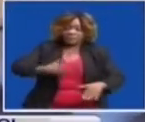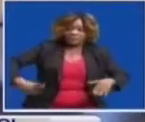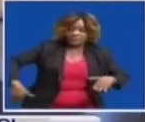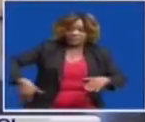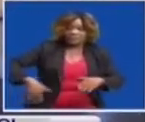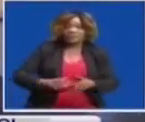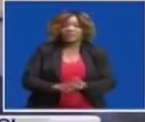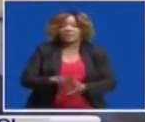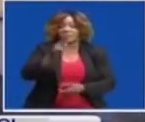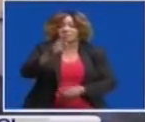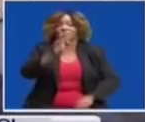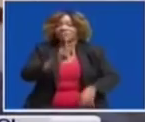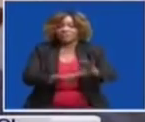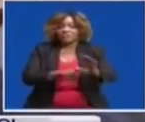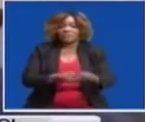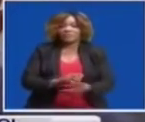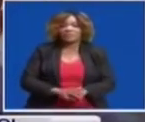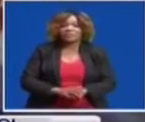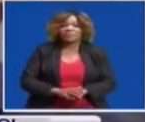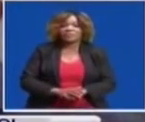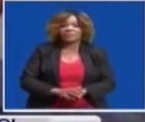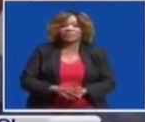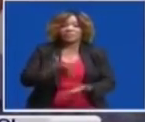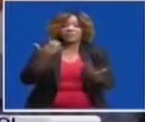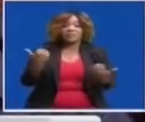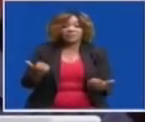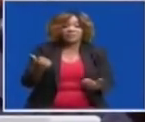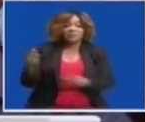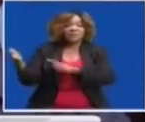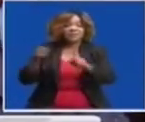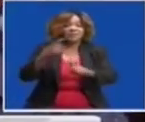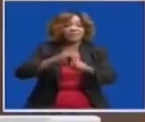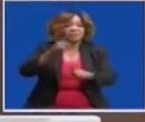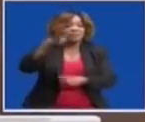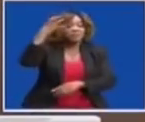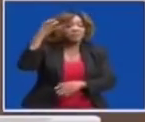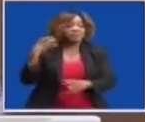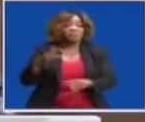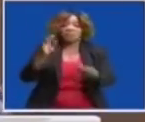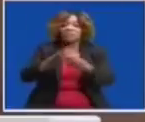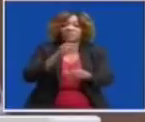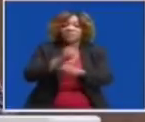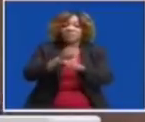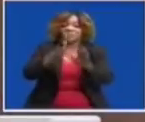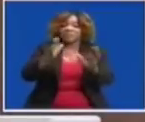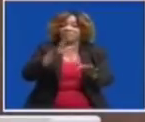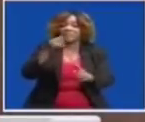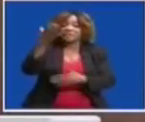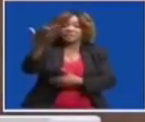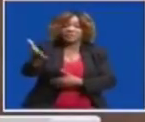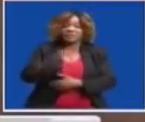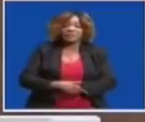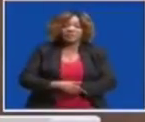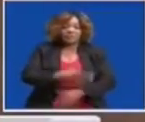going to be fired. Because we are from your office, most of the workers are not there. The minister has warned of stern